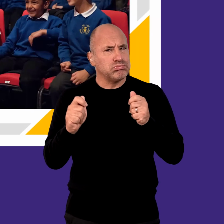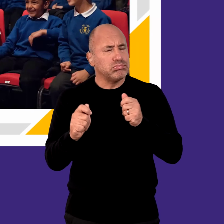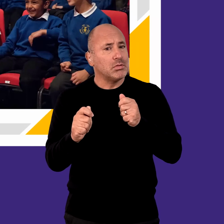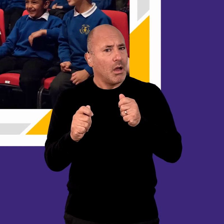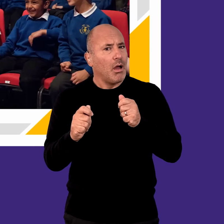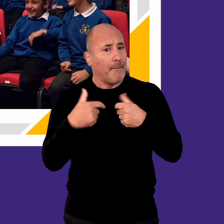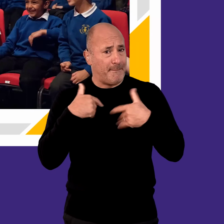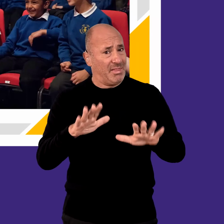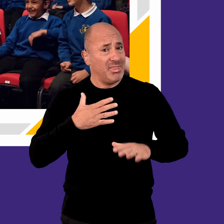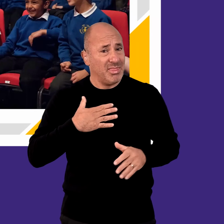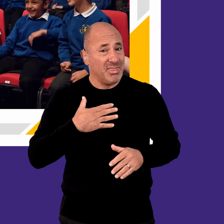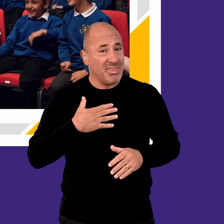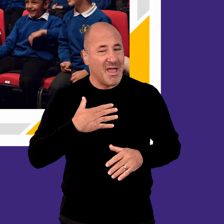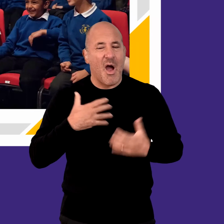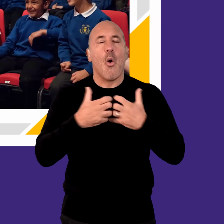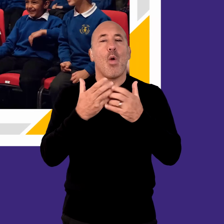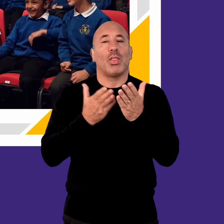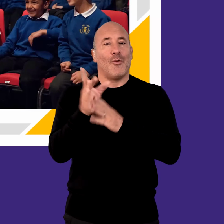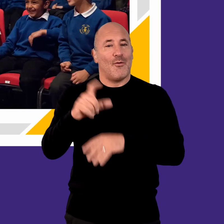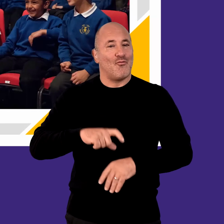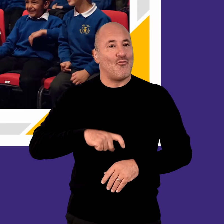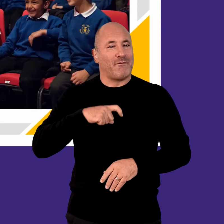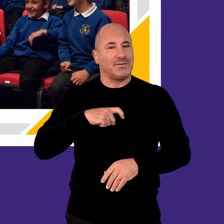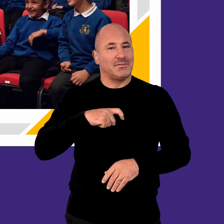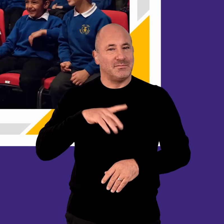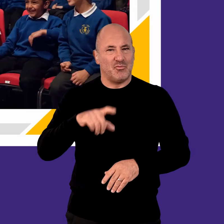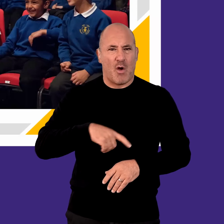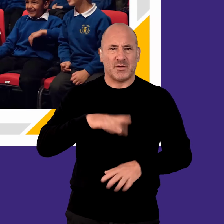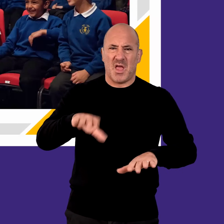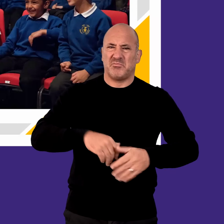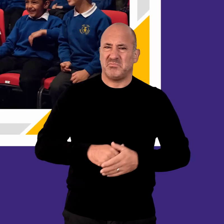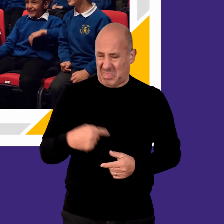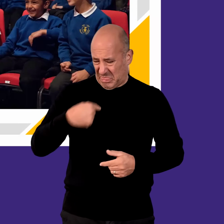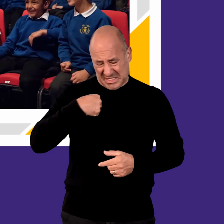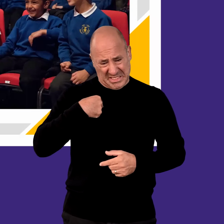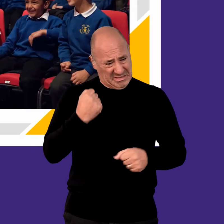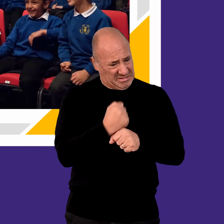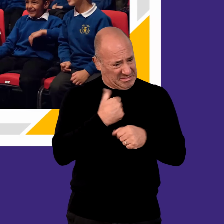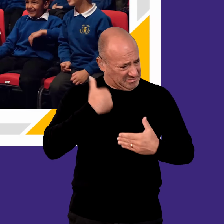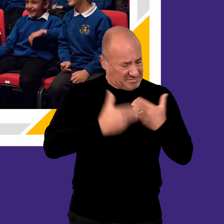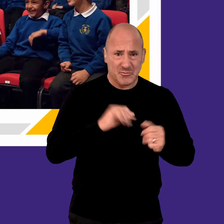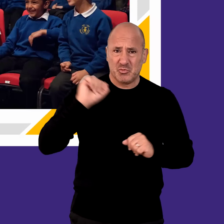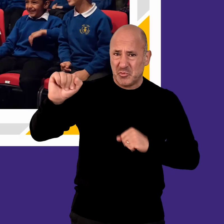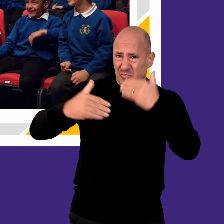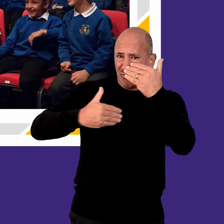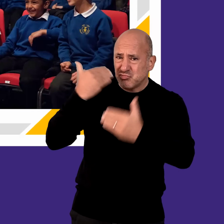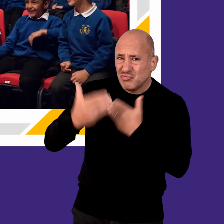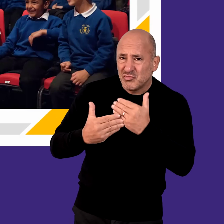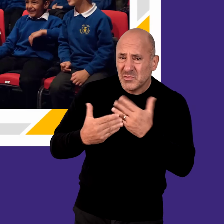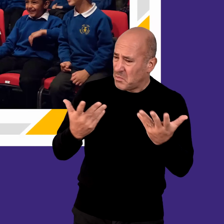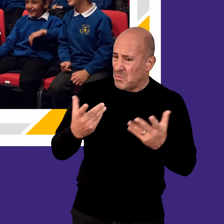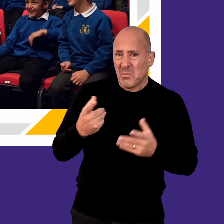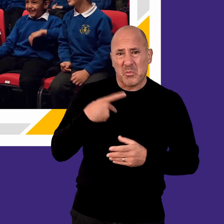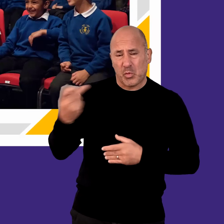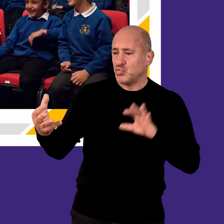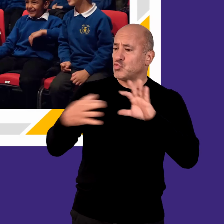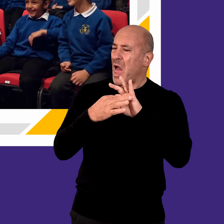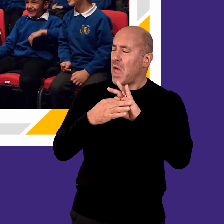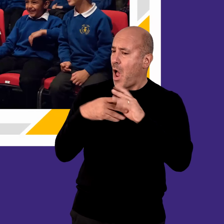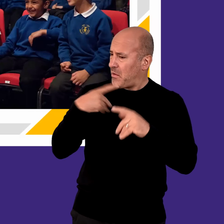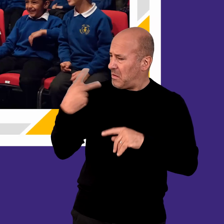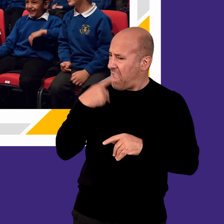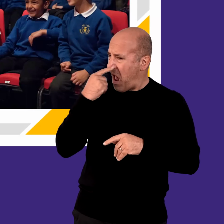really change over the last 15 years I've been there. And I think it comes with confidence. It comes with being confident to go, this is what we do, this is what you